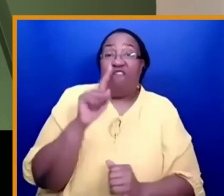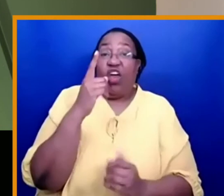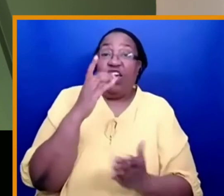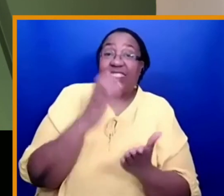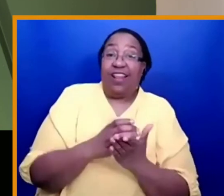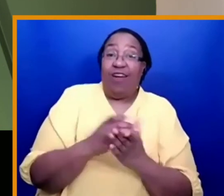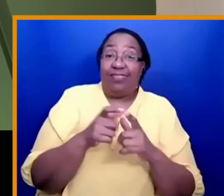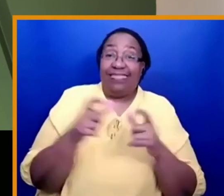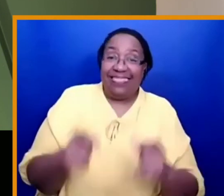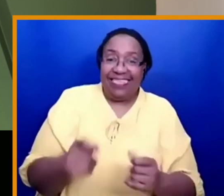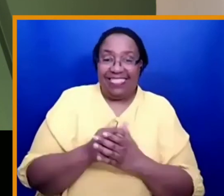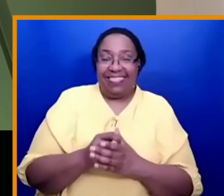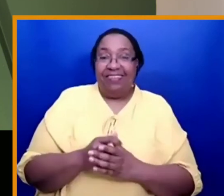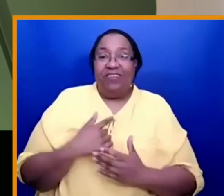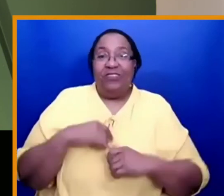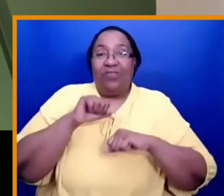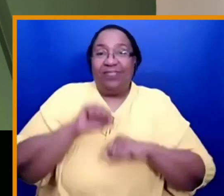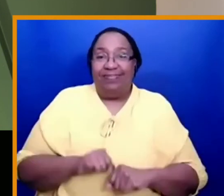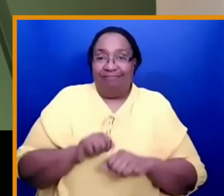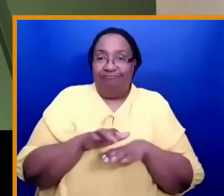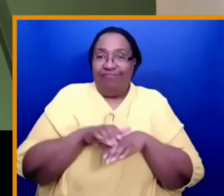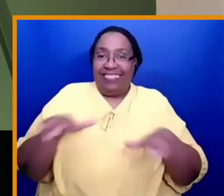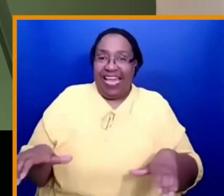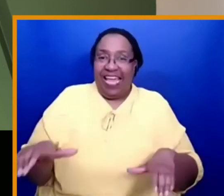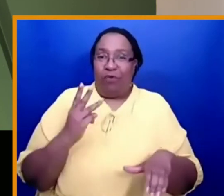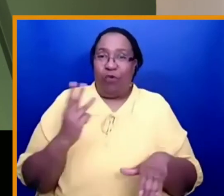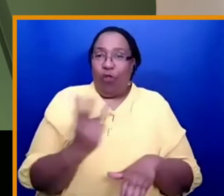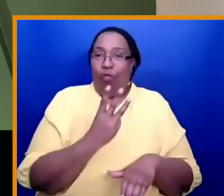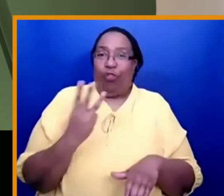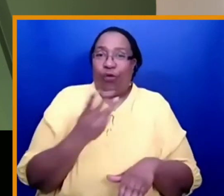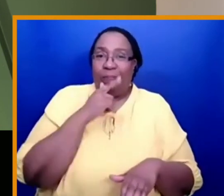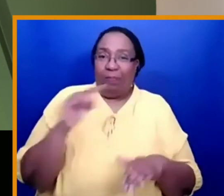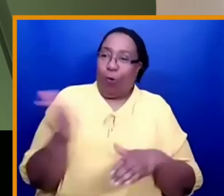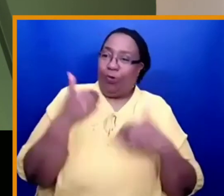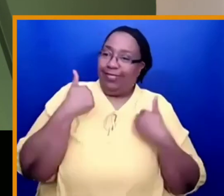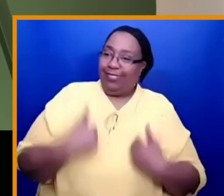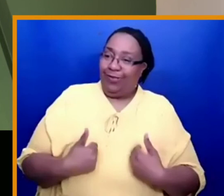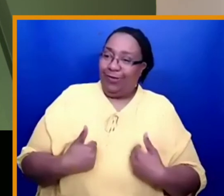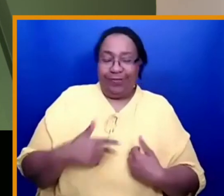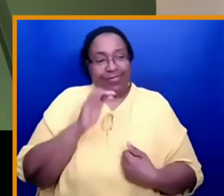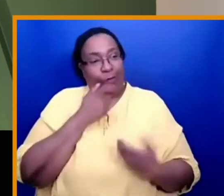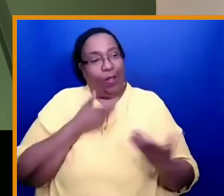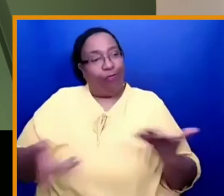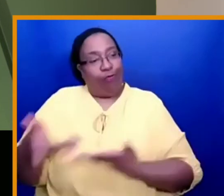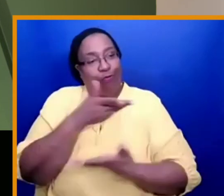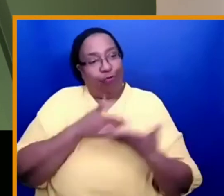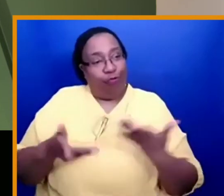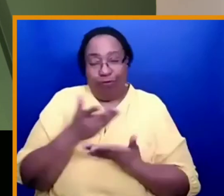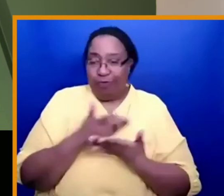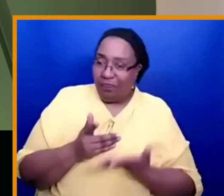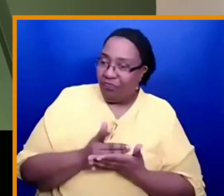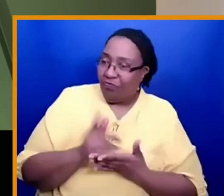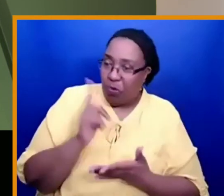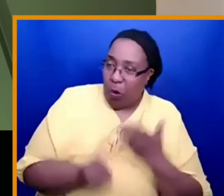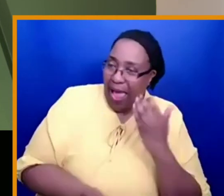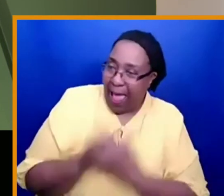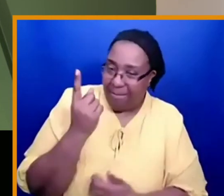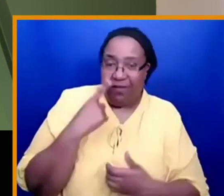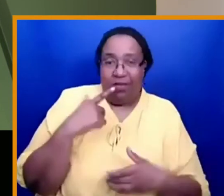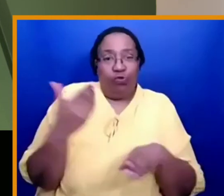other people who were all suited and booted. And we got chatting about why we were travelling and what we'd been up to that day. I talked about NACRO and the work that we